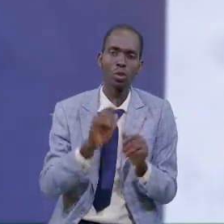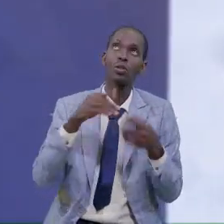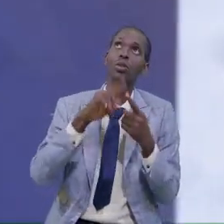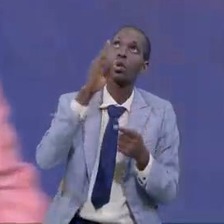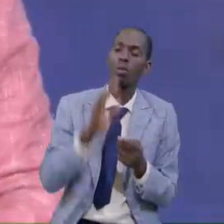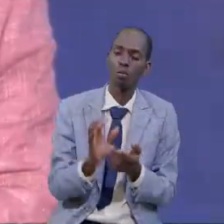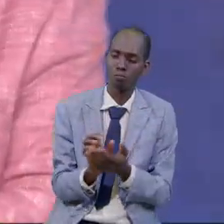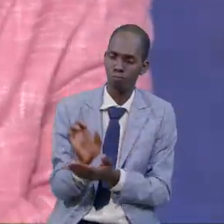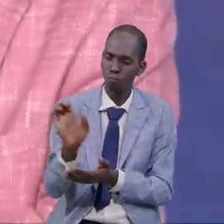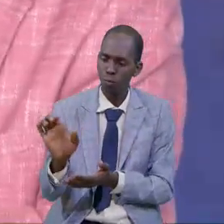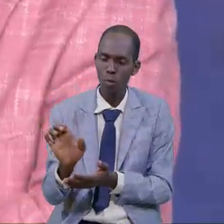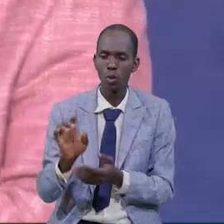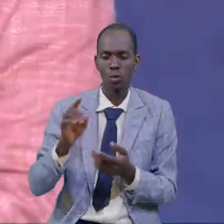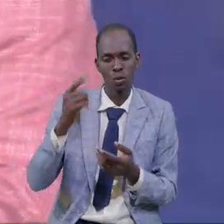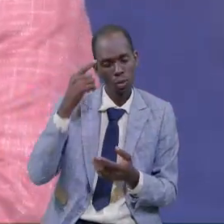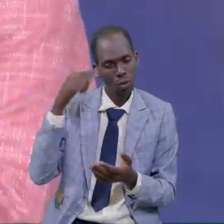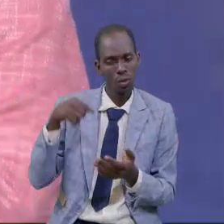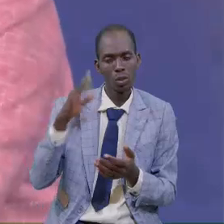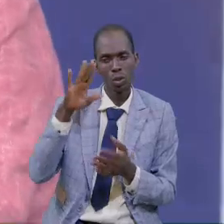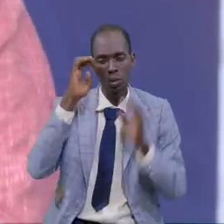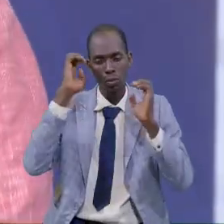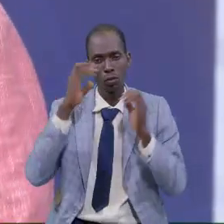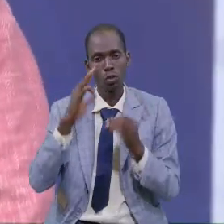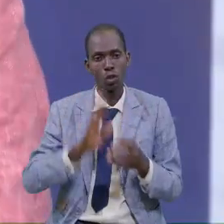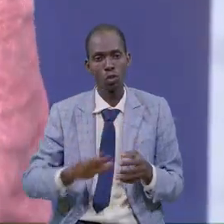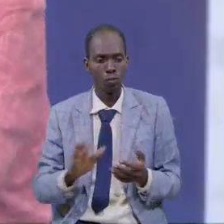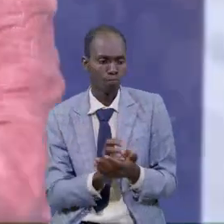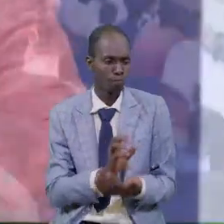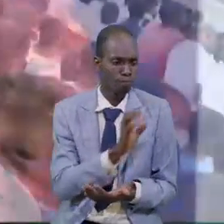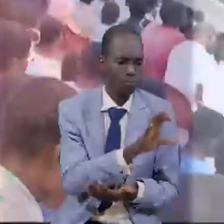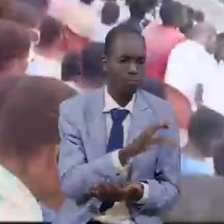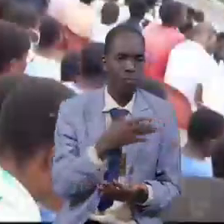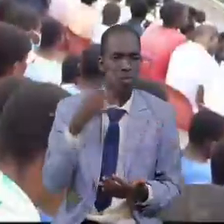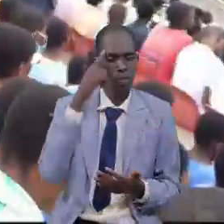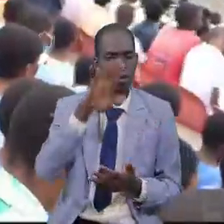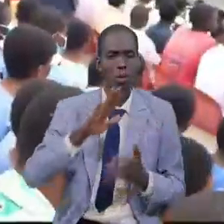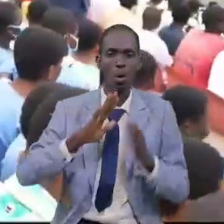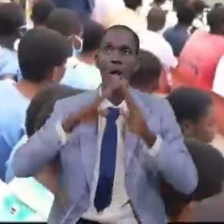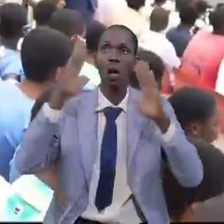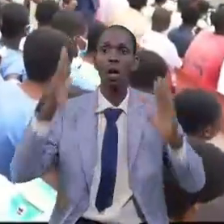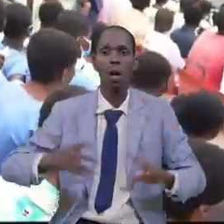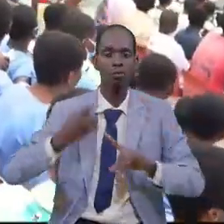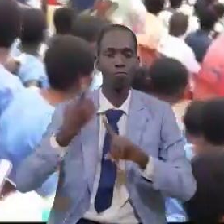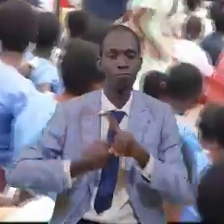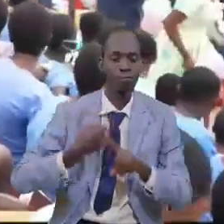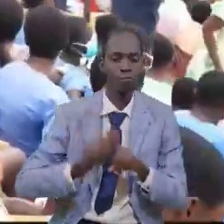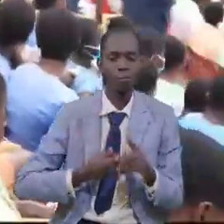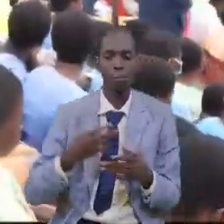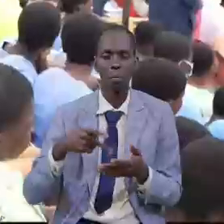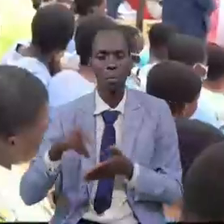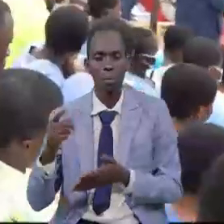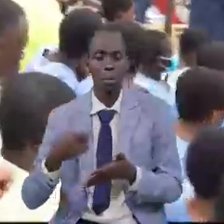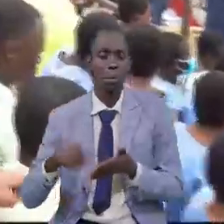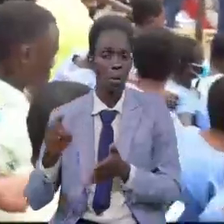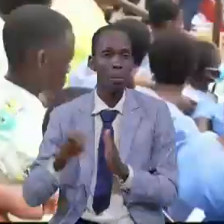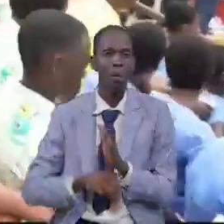your children? How to apportion this to your accommodation? How to apportion this, this, and that? And then whatever